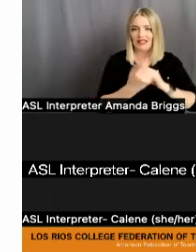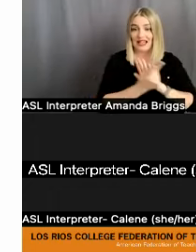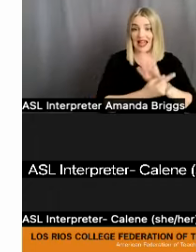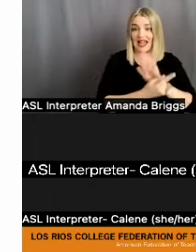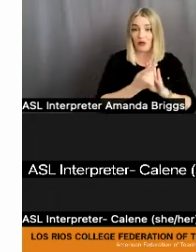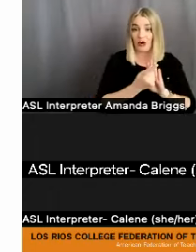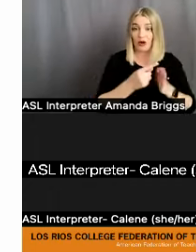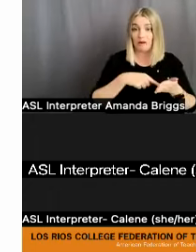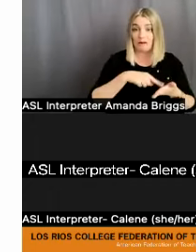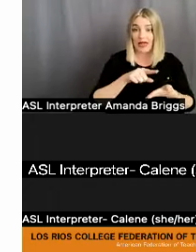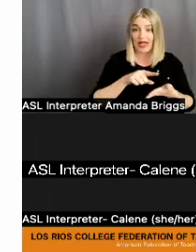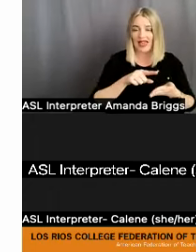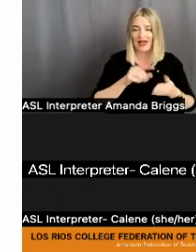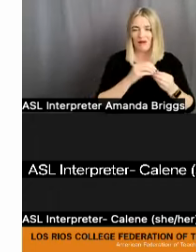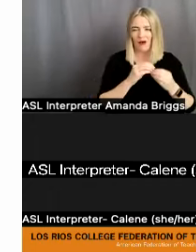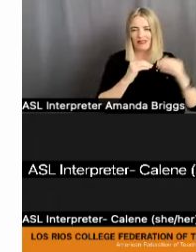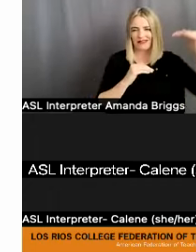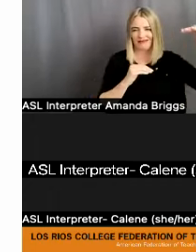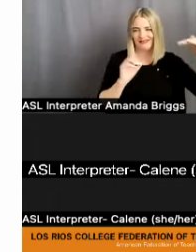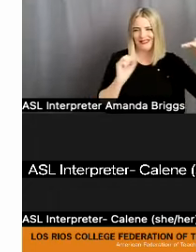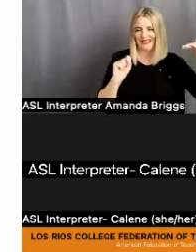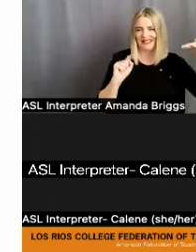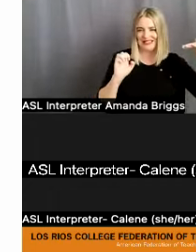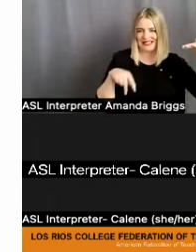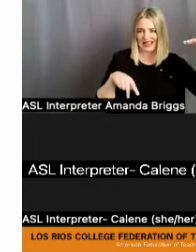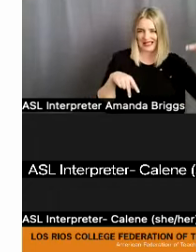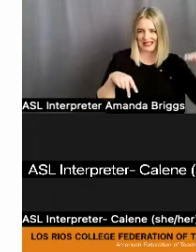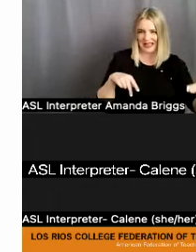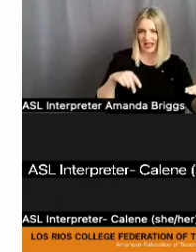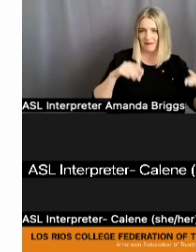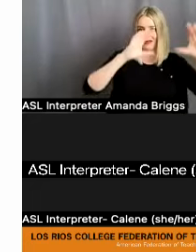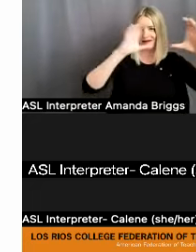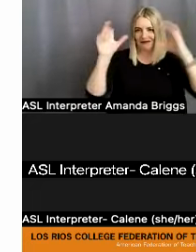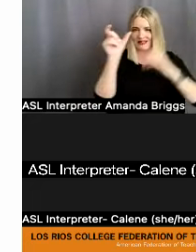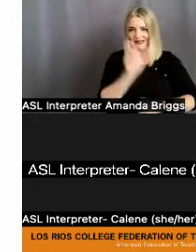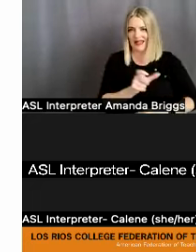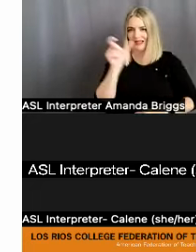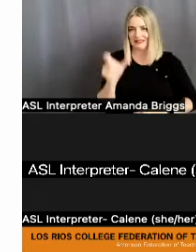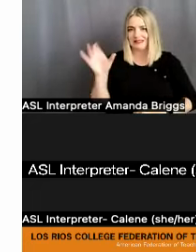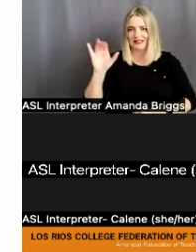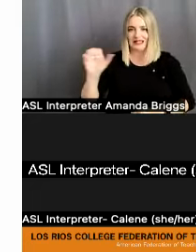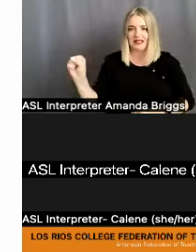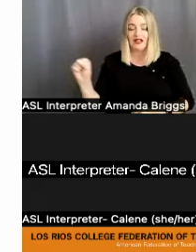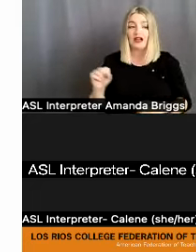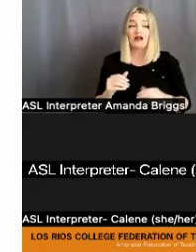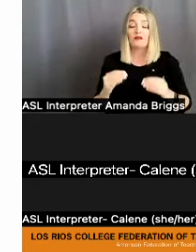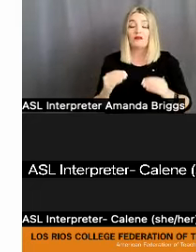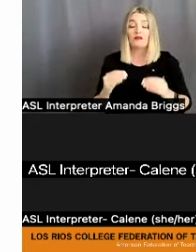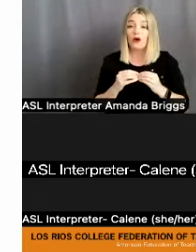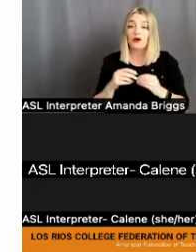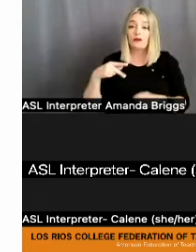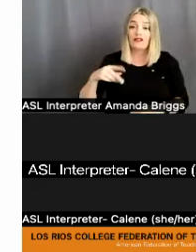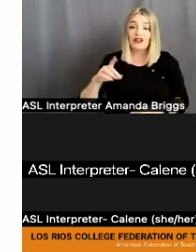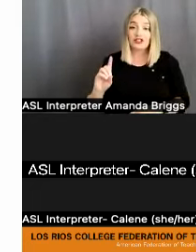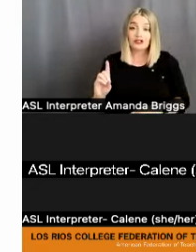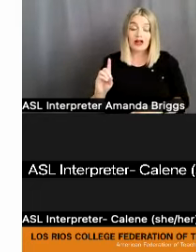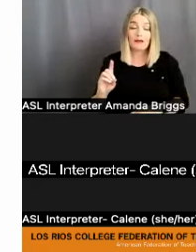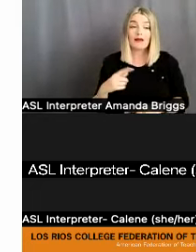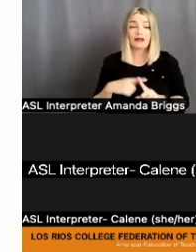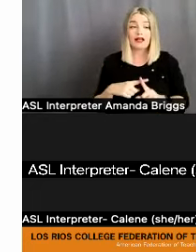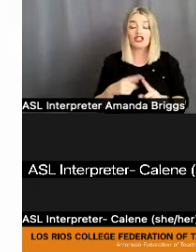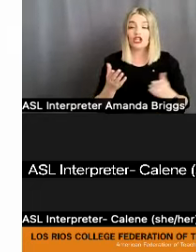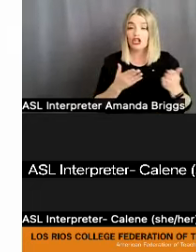getting closer to step in class, developing a more expansive professional development and service